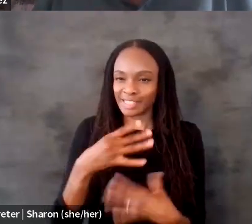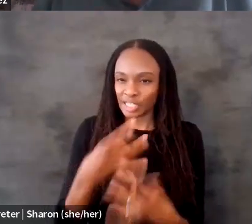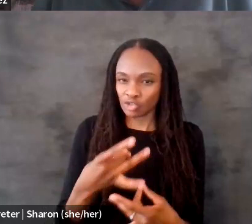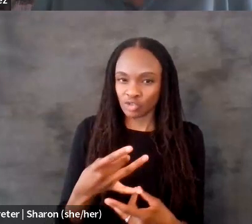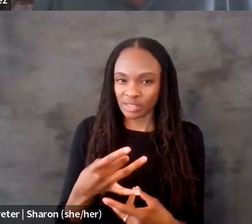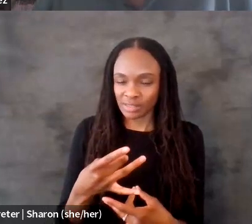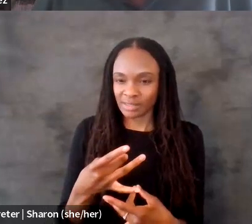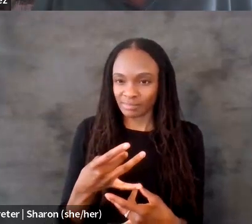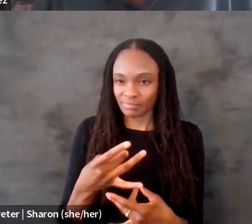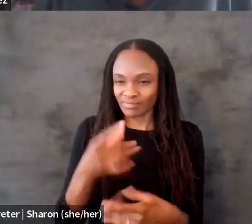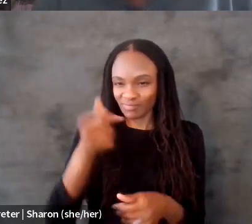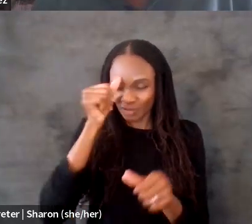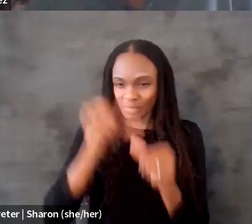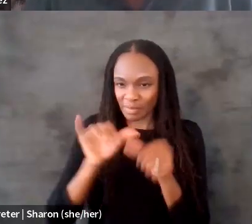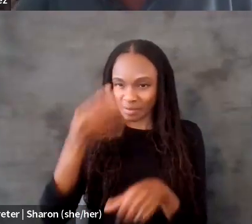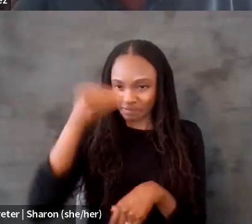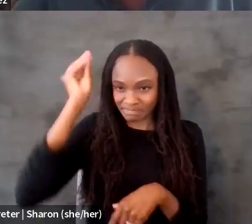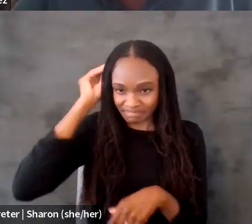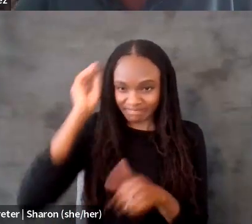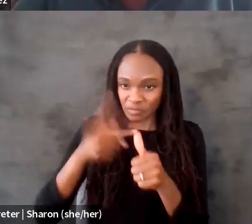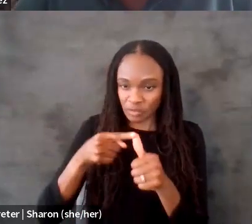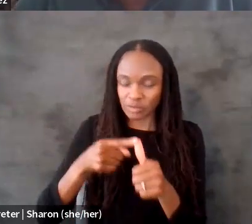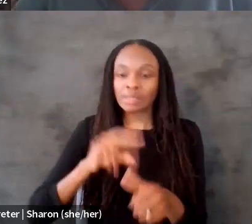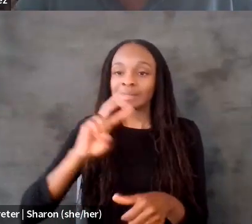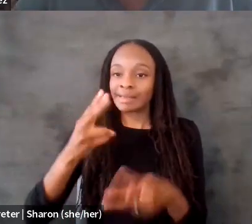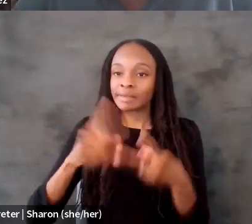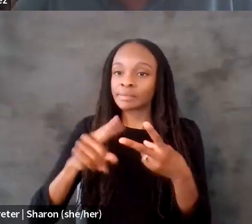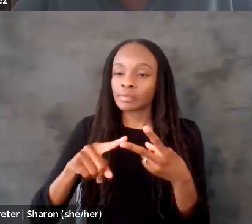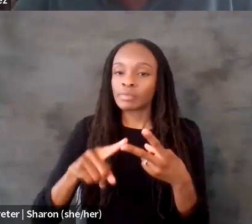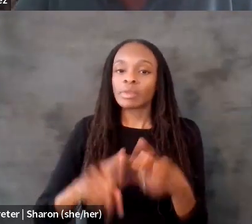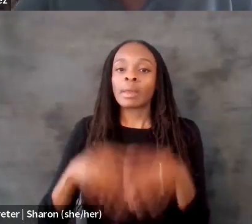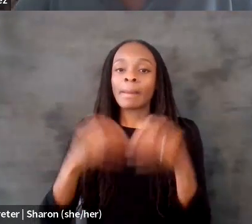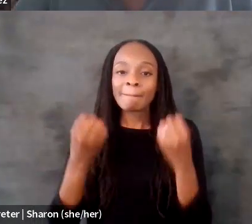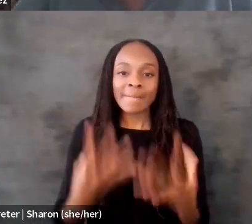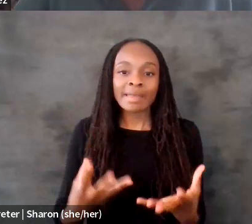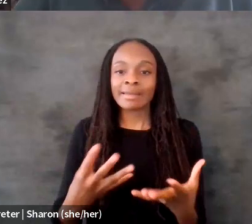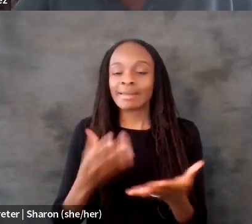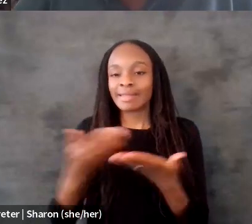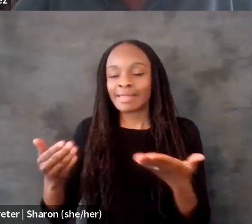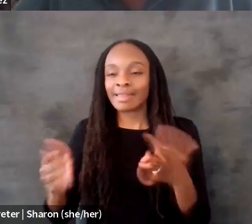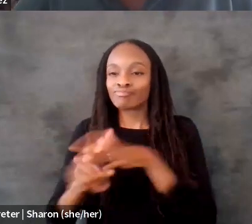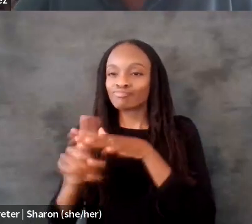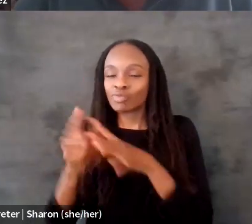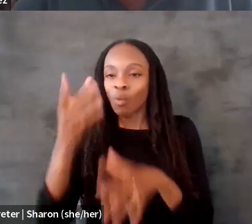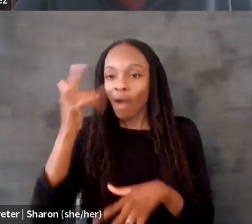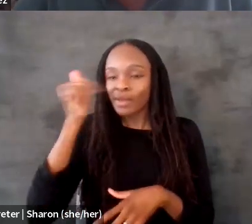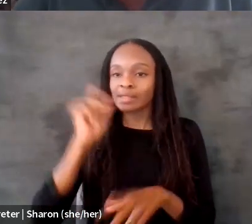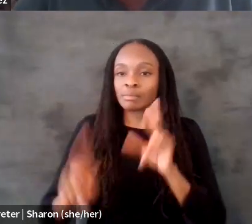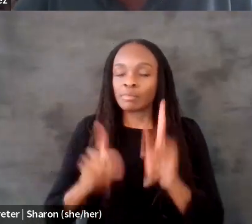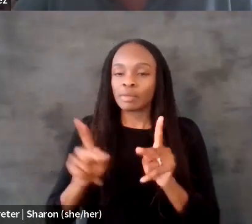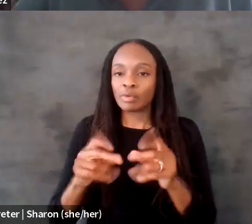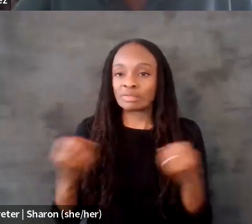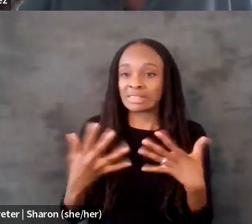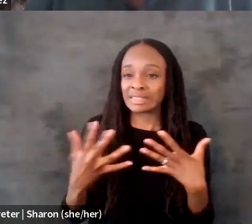best interests in mind. Number one. Number two, many of these things are coming about because people fear and wish to go back to the